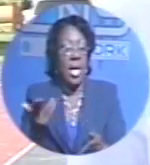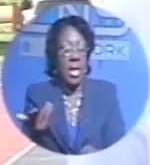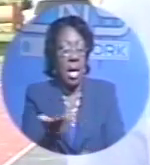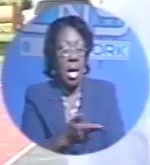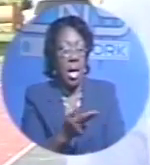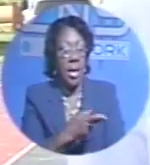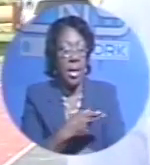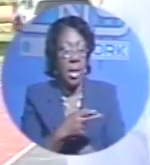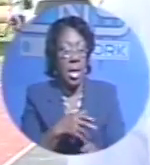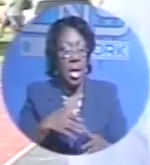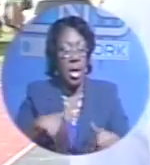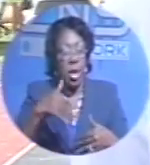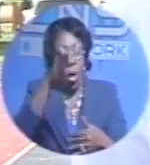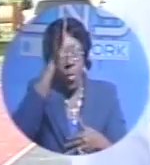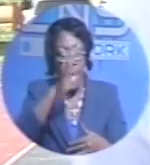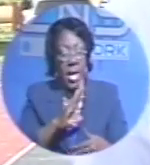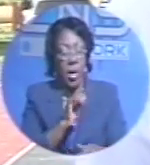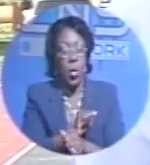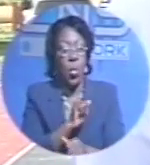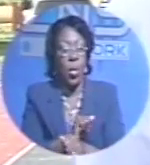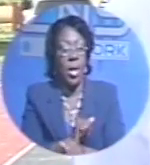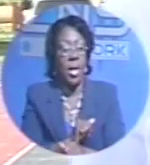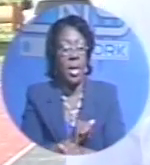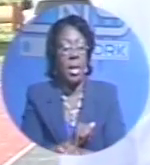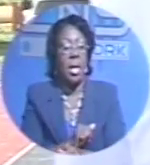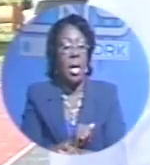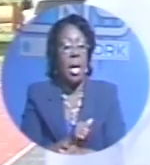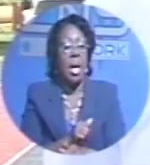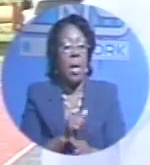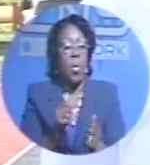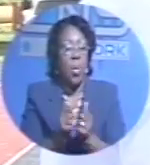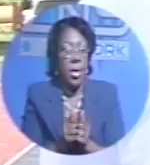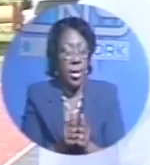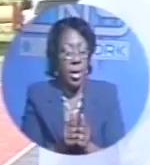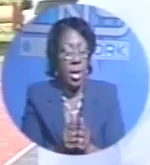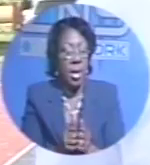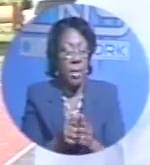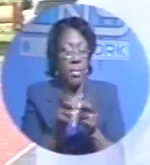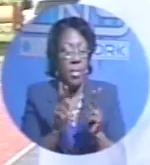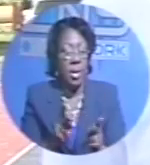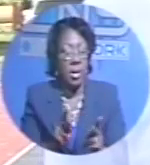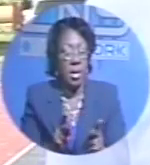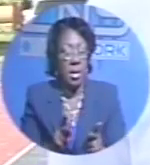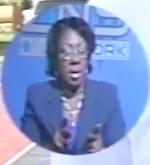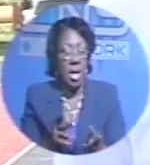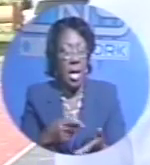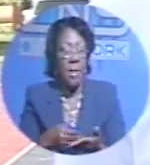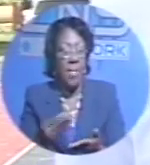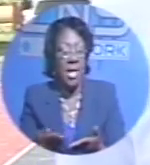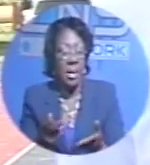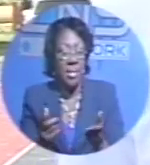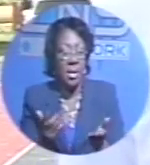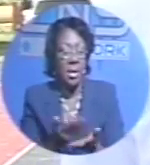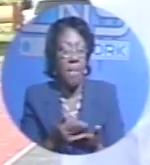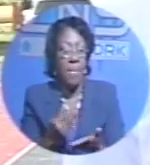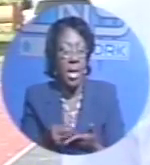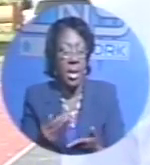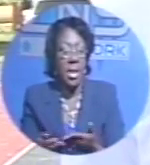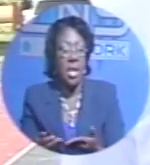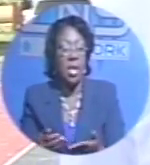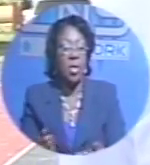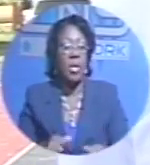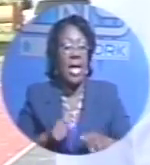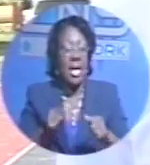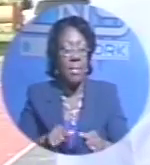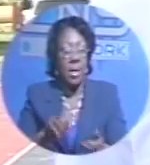in the area to work along with the trained, skilled person and pay them a stipend, so they'll be able to learn, some of them are able to learn